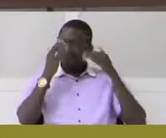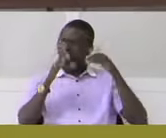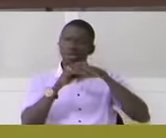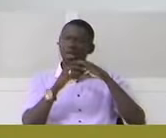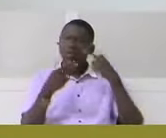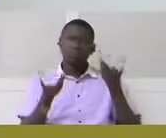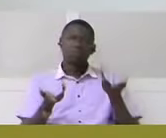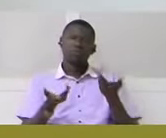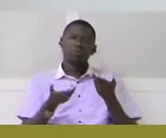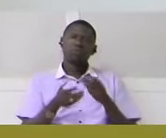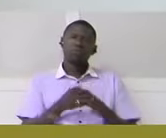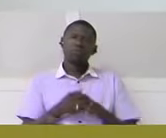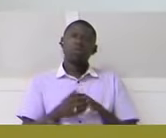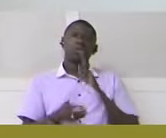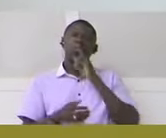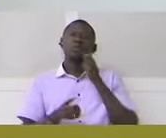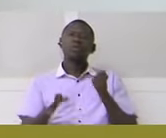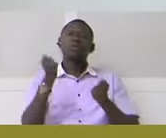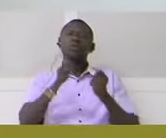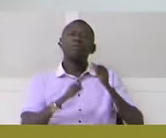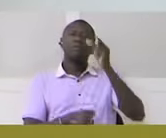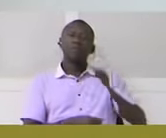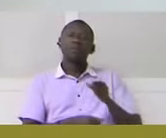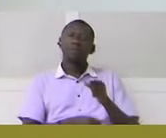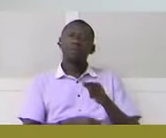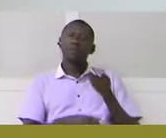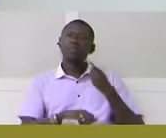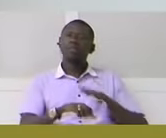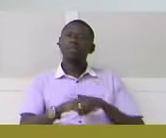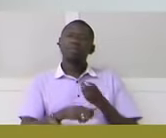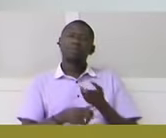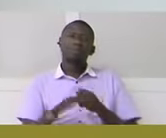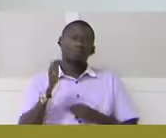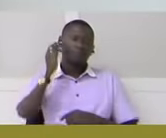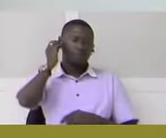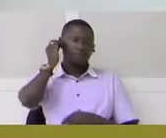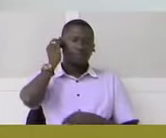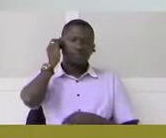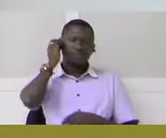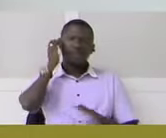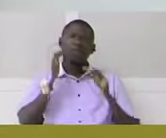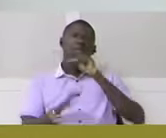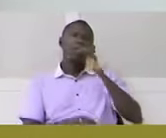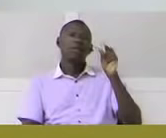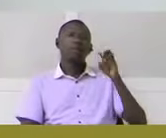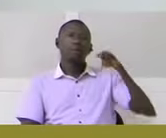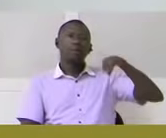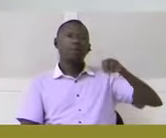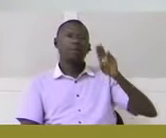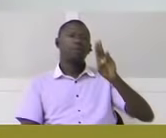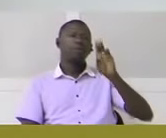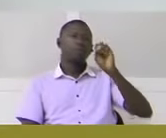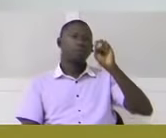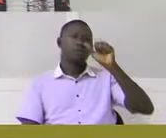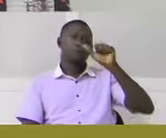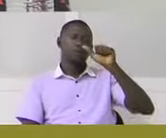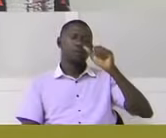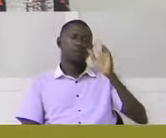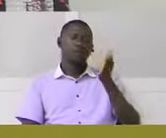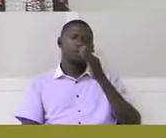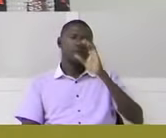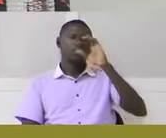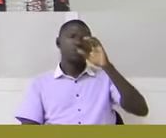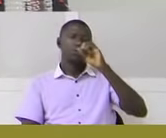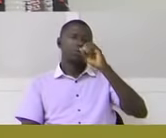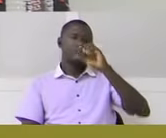mumoto sambalati utumu member mumoto burundika. He is called Musa Koli. Atomo Musa Koli lede. Was he a civilian or